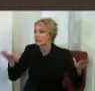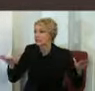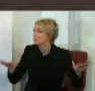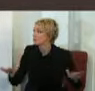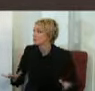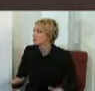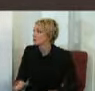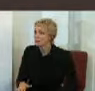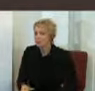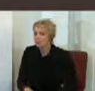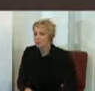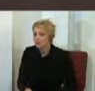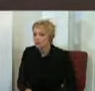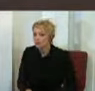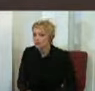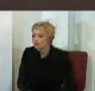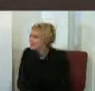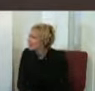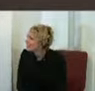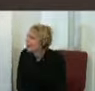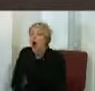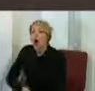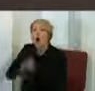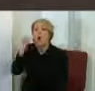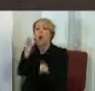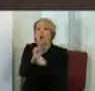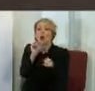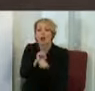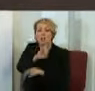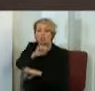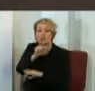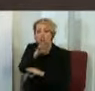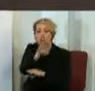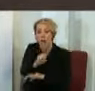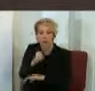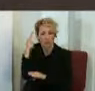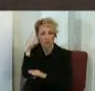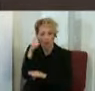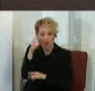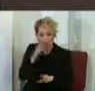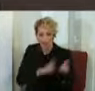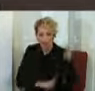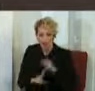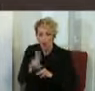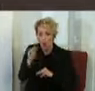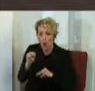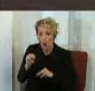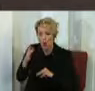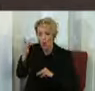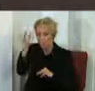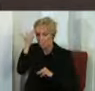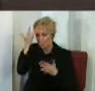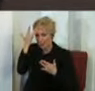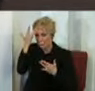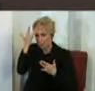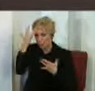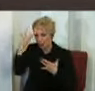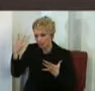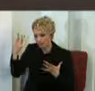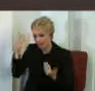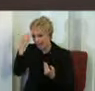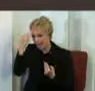Found for everybody. Jobs for everybody. Thank you. No mental illness. No hunger.